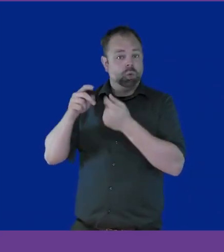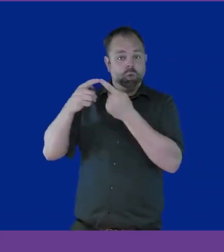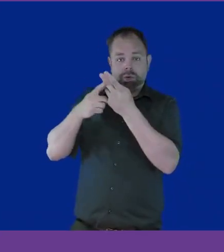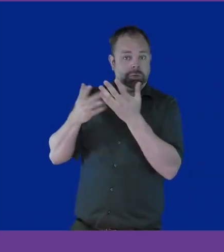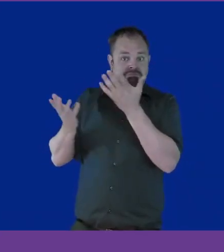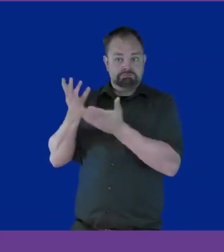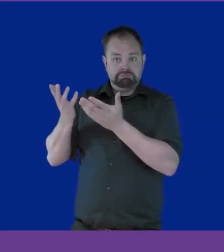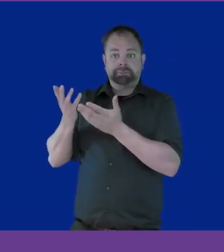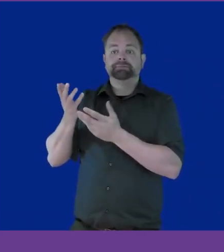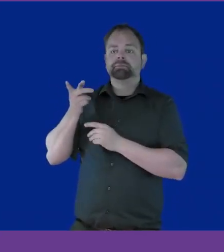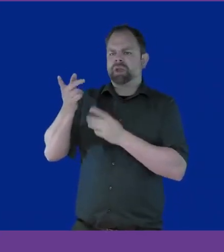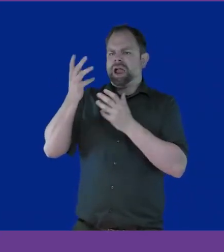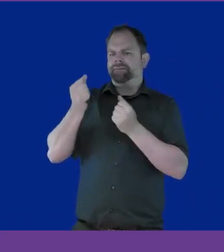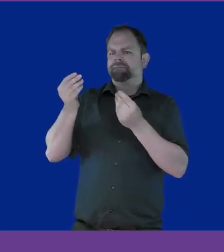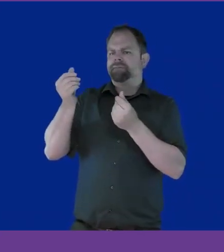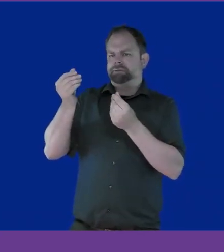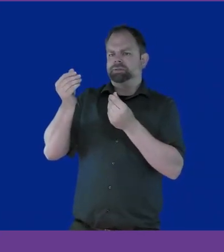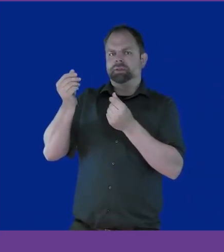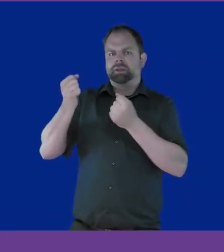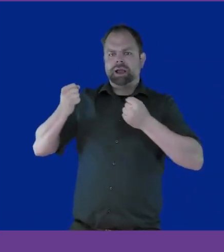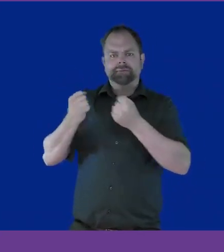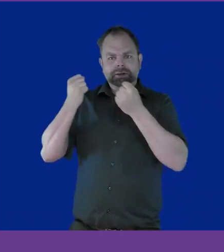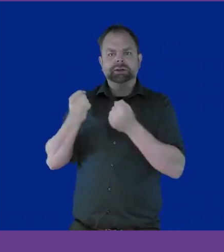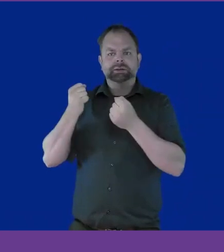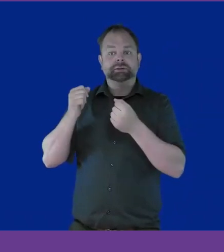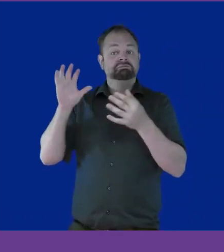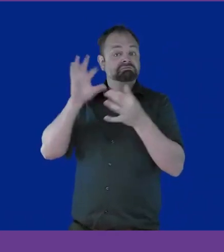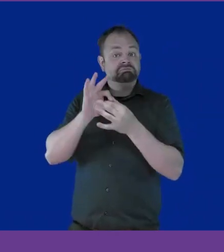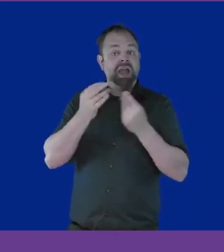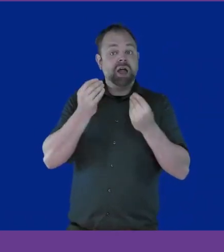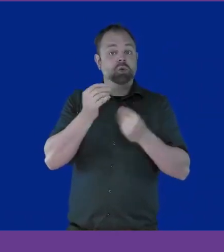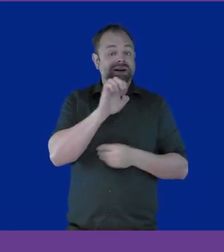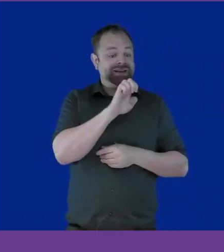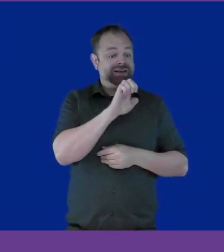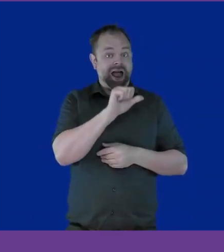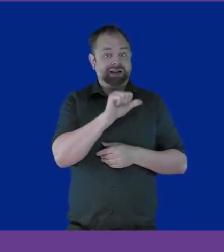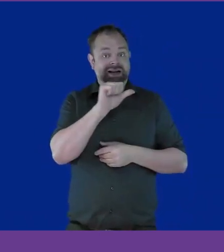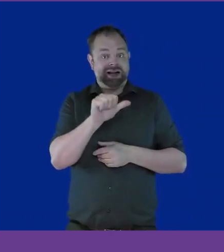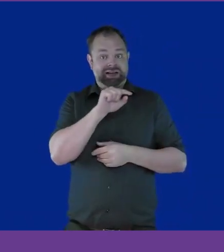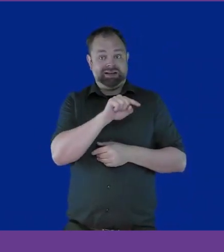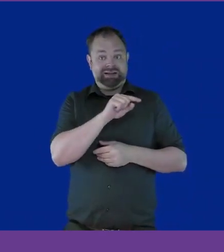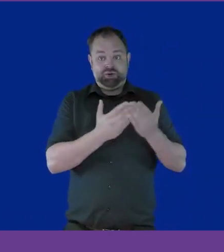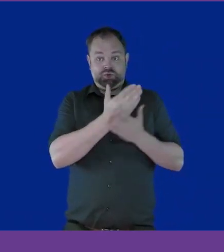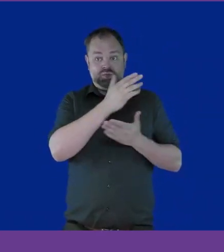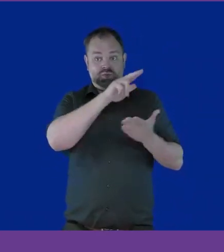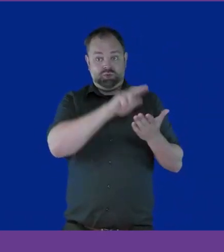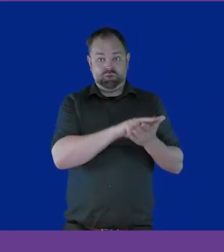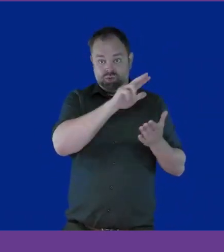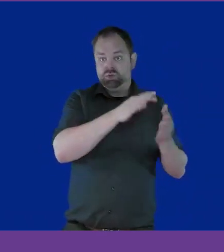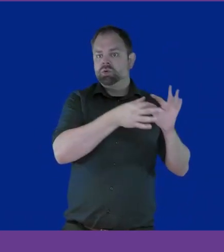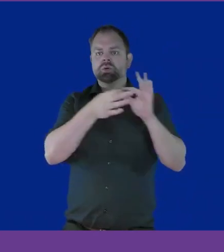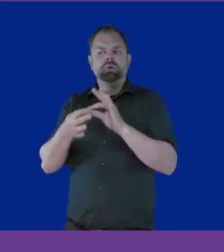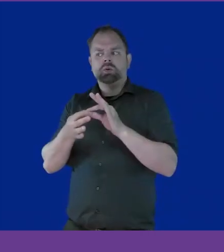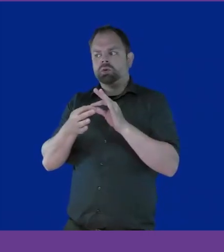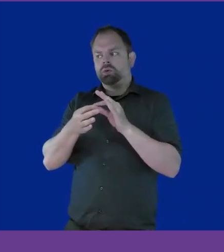trend that the European Accessibility Act has implications on more domains in